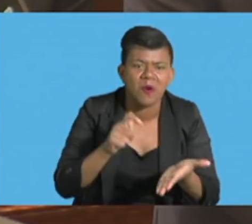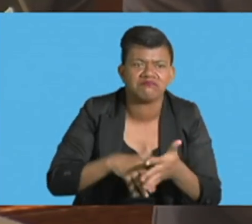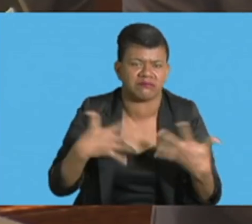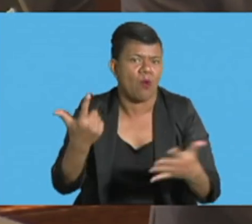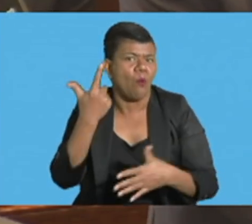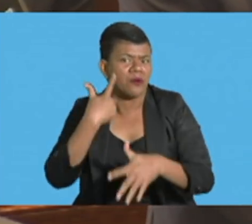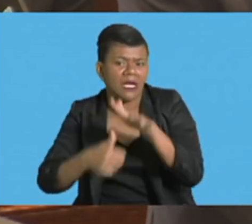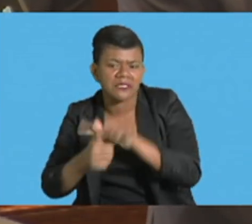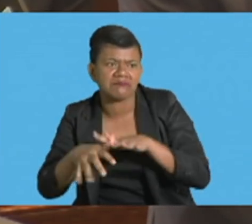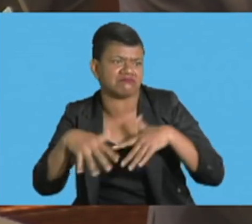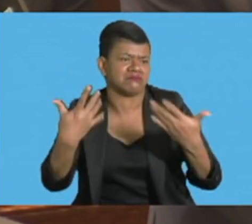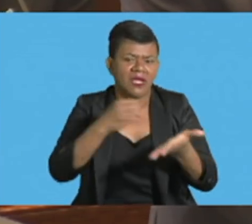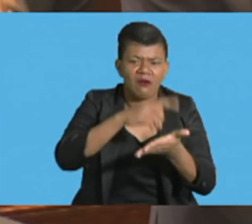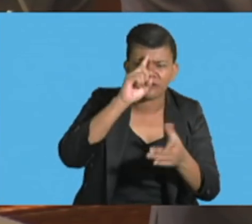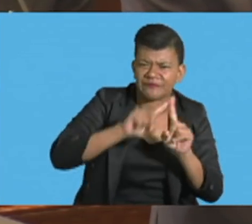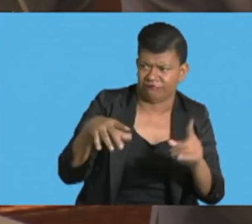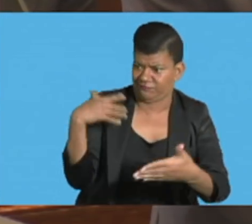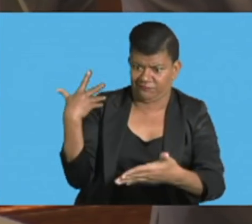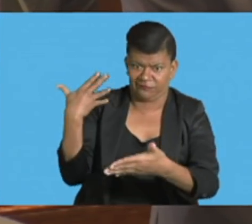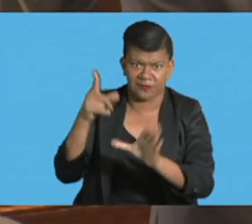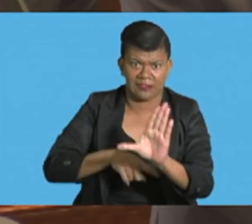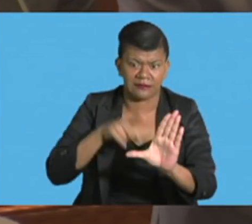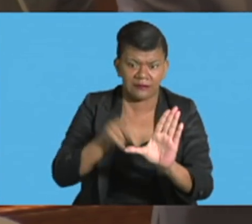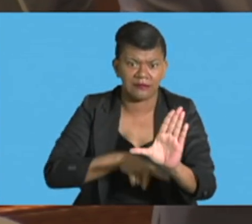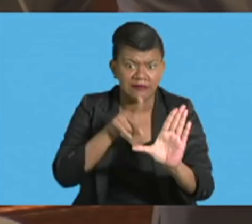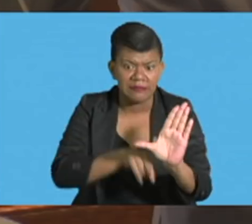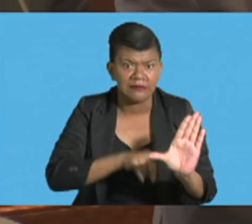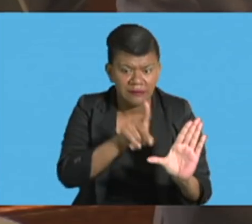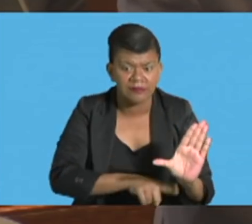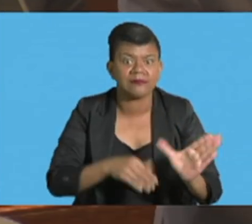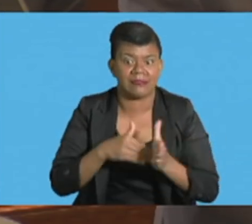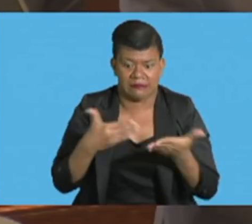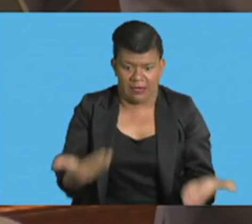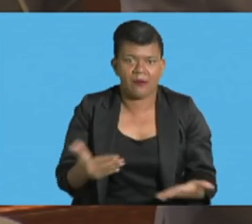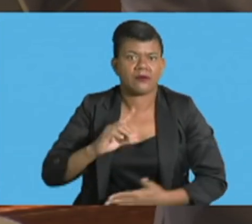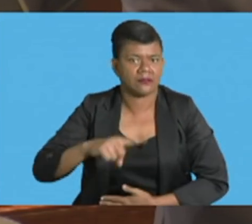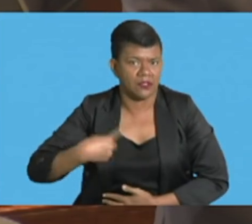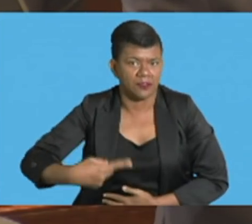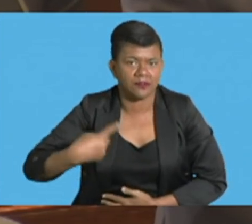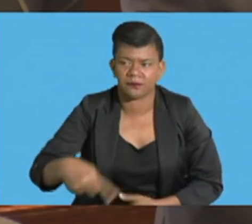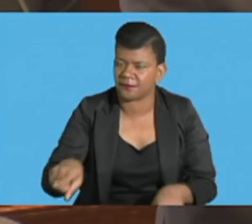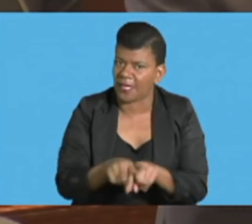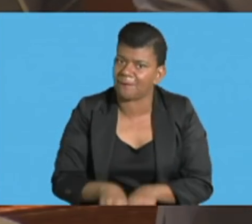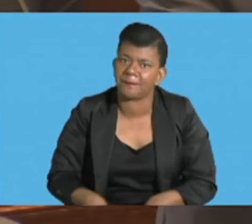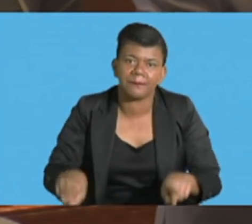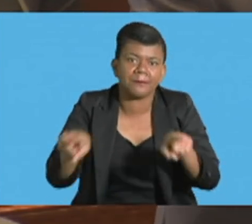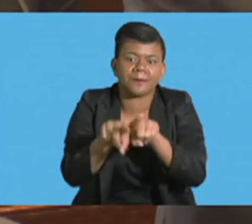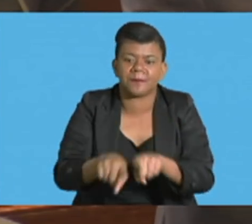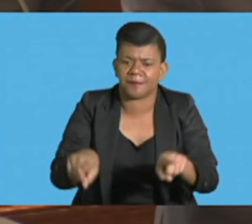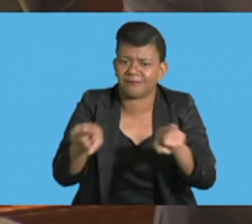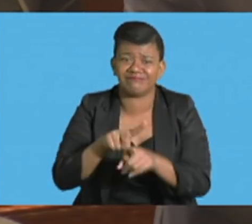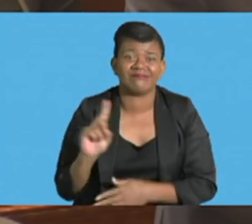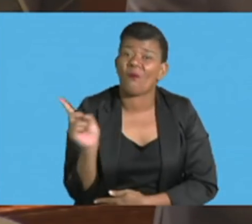this decade, something else has been equally consistent year after year. That, of course, is the opposition's